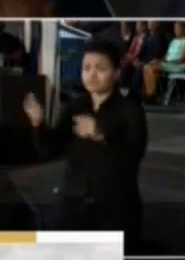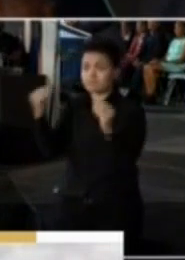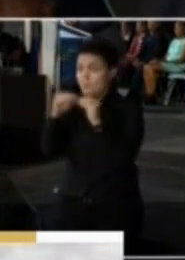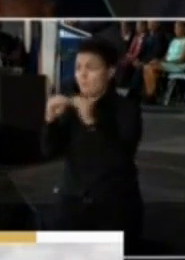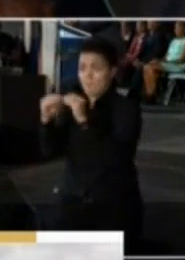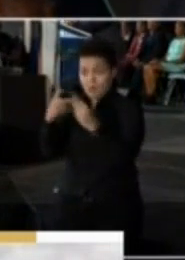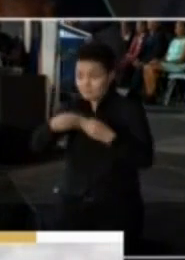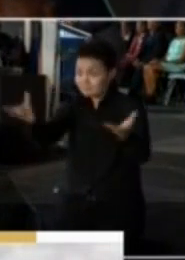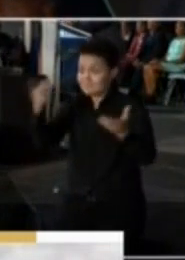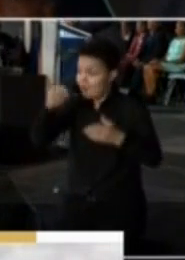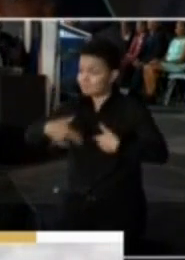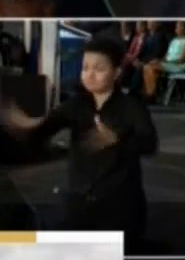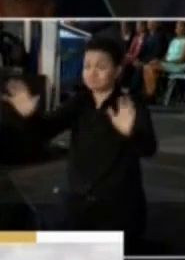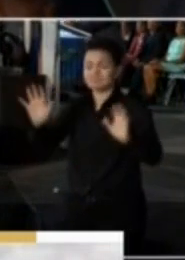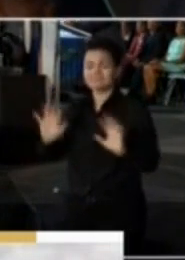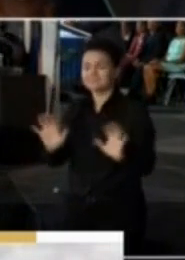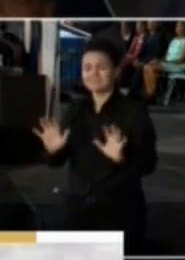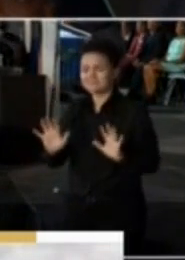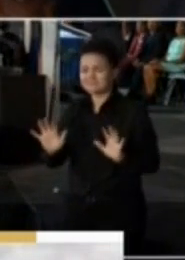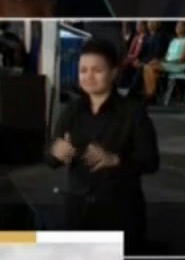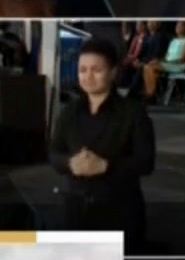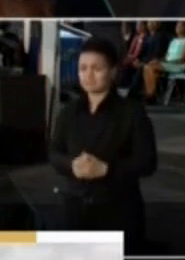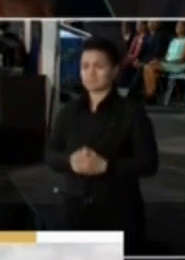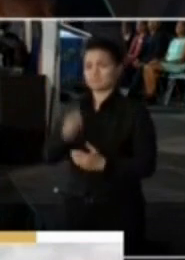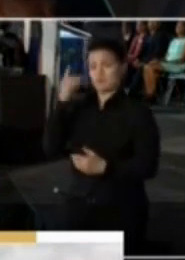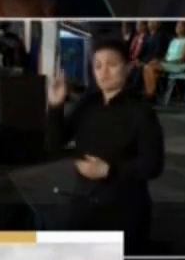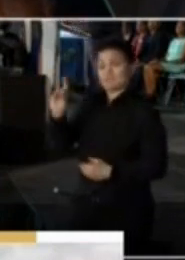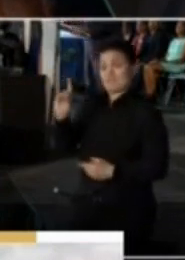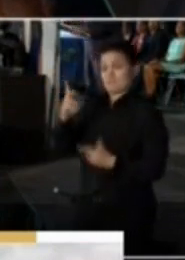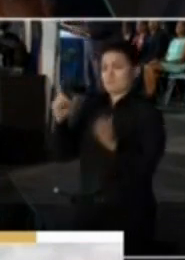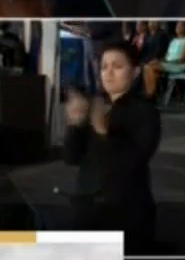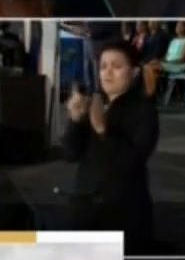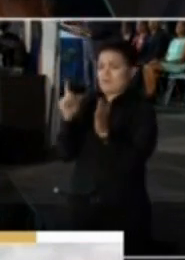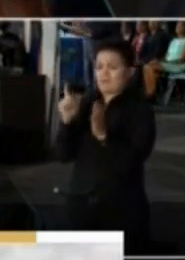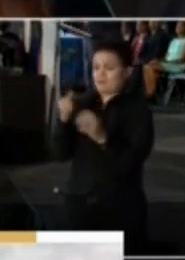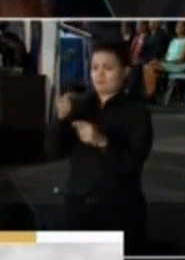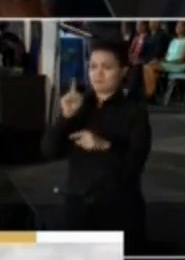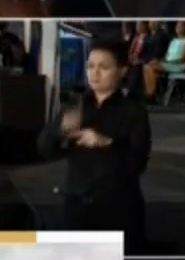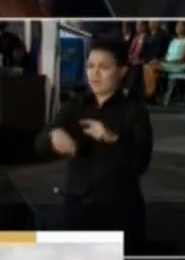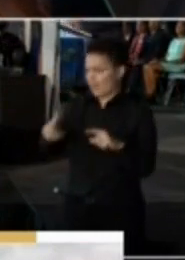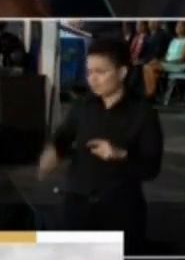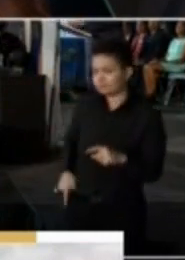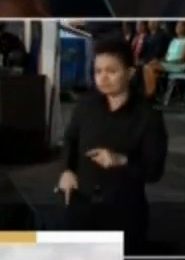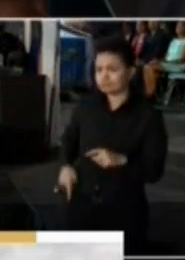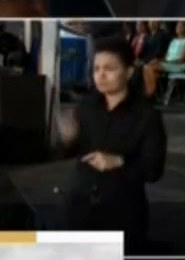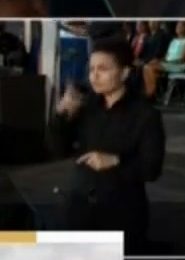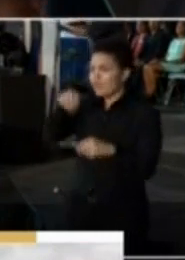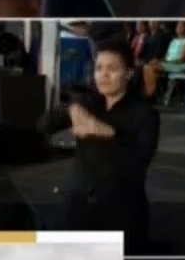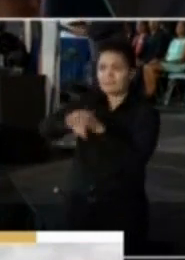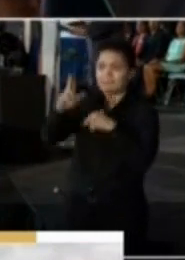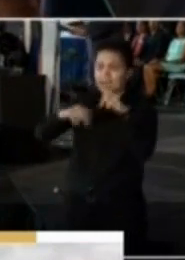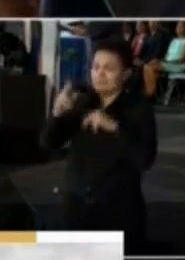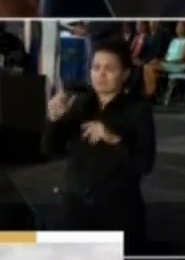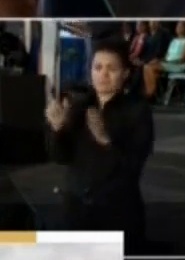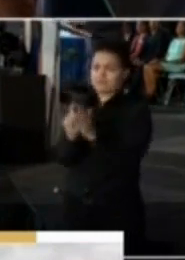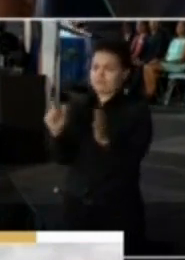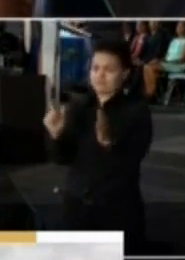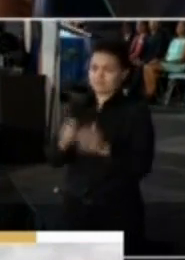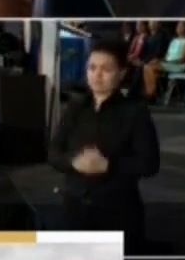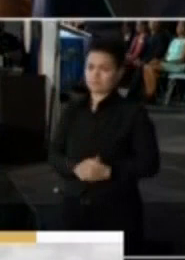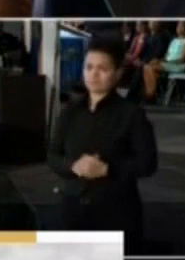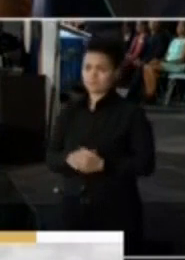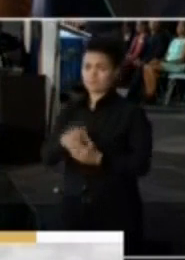carry in our parks and city buildings. It's why we ban ghost guns. It's also why I'm asking City Council to fund a